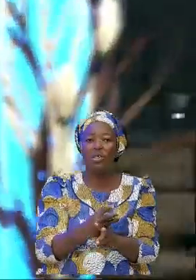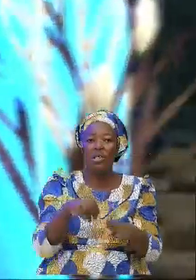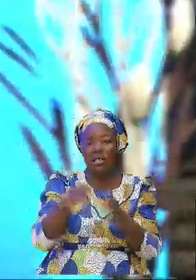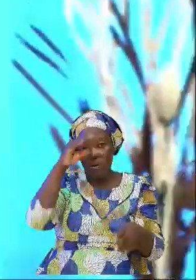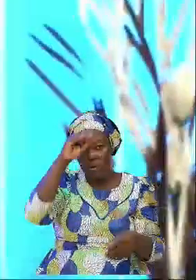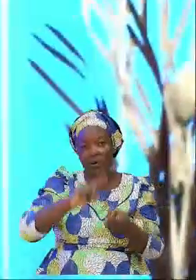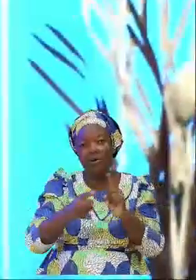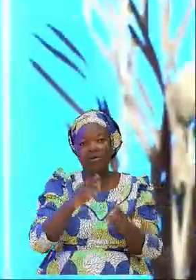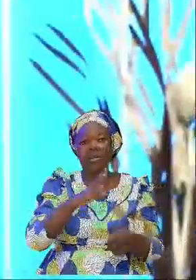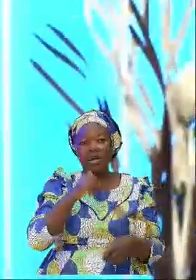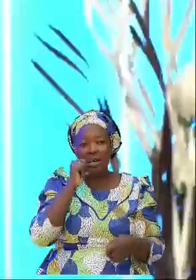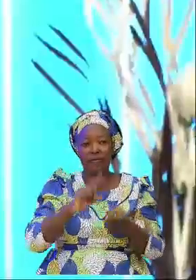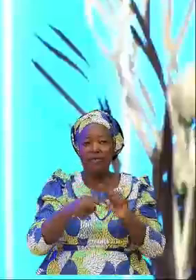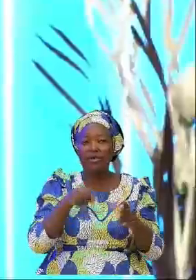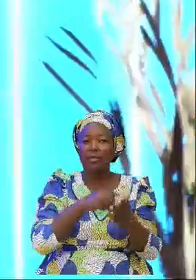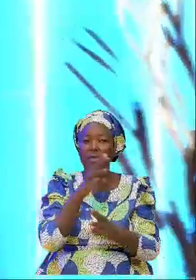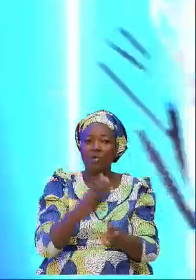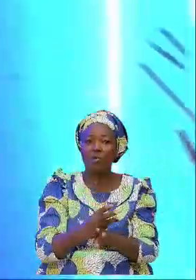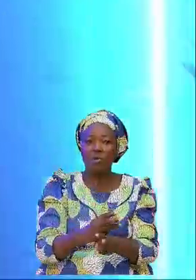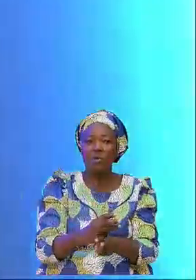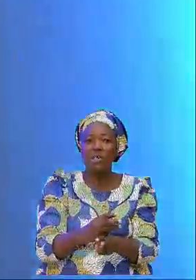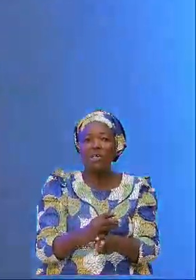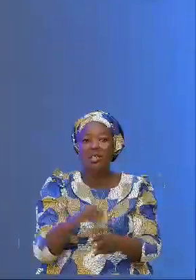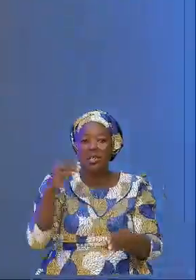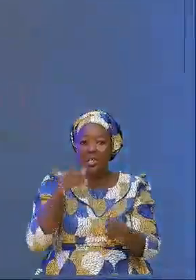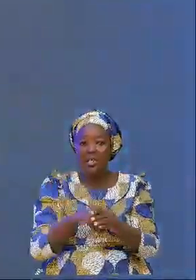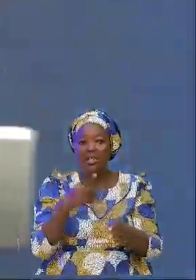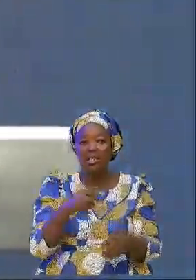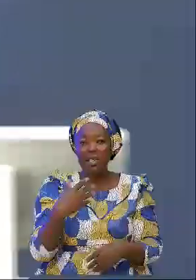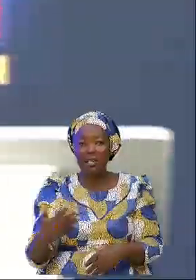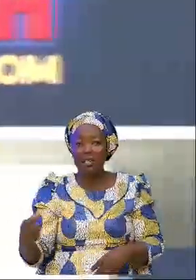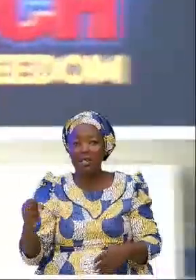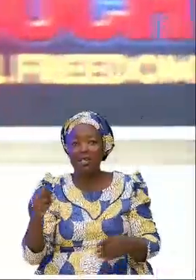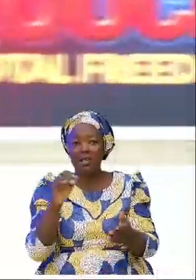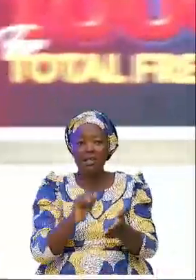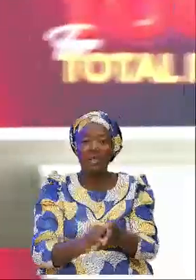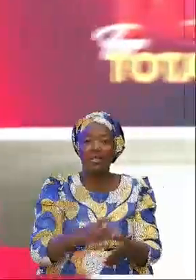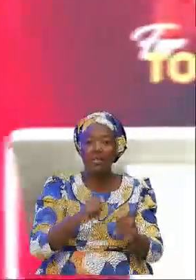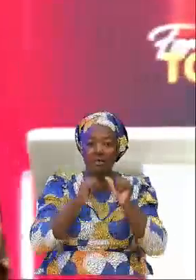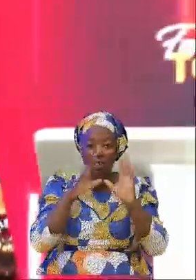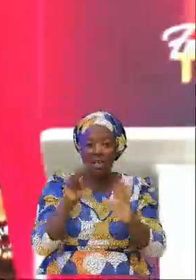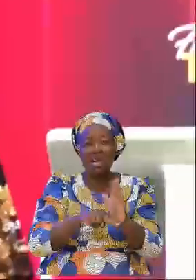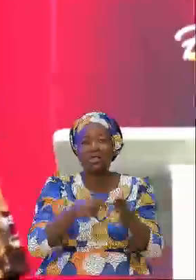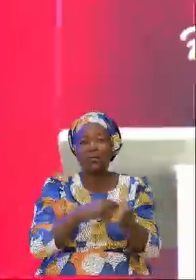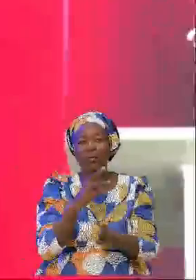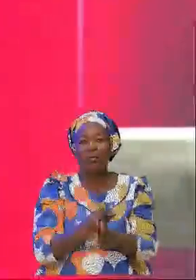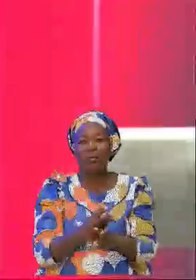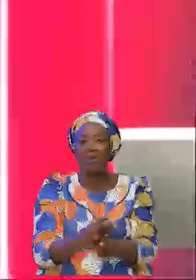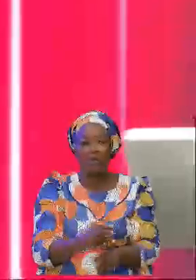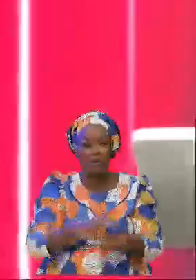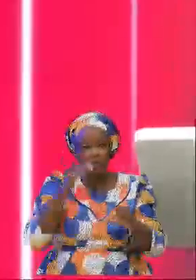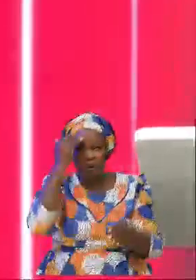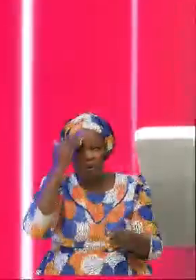the idolatry of the world, in the boyfriend, girlfriend of the world, in the things,